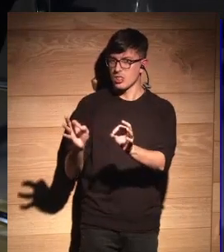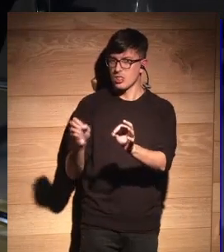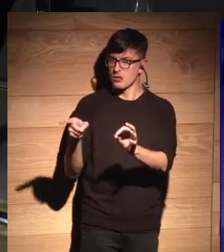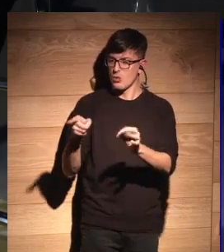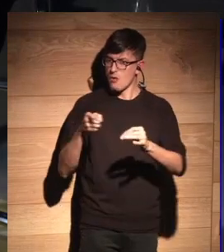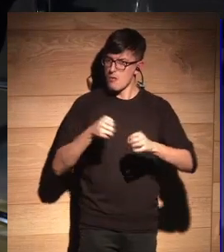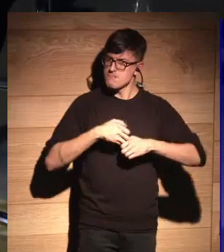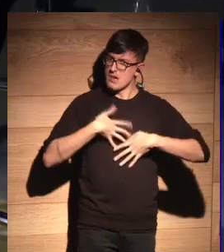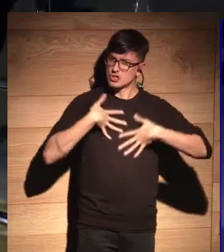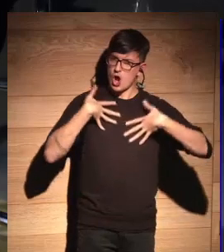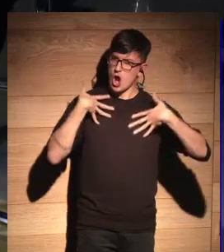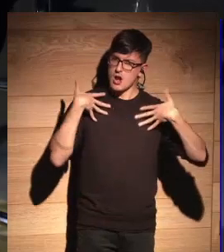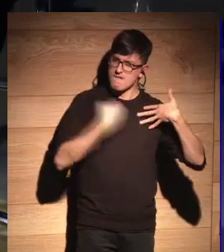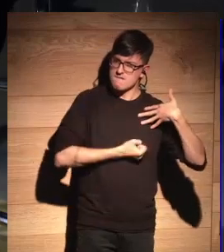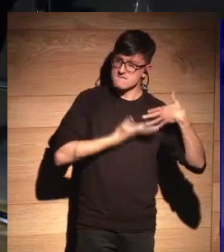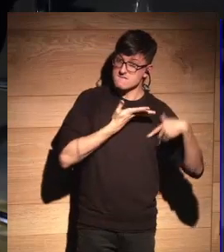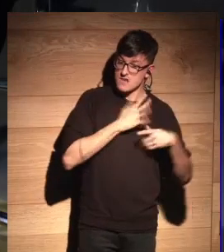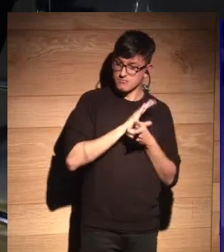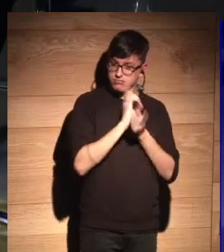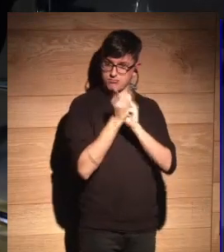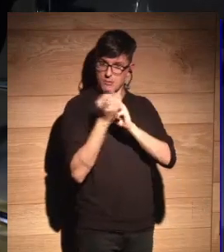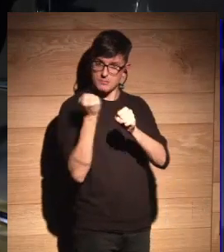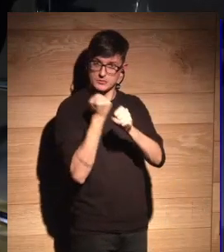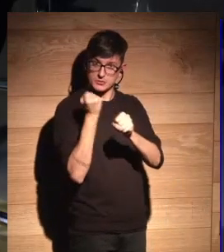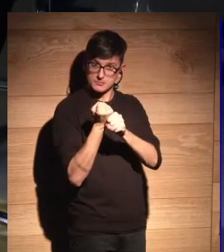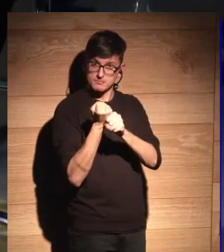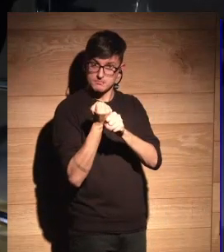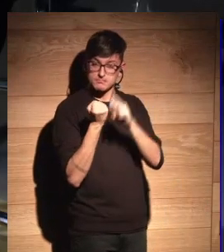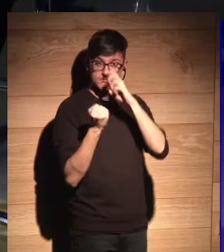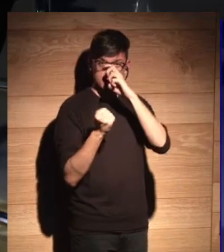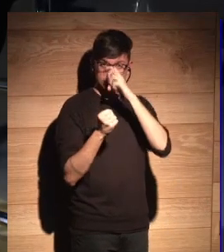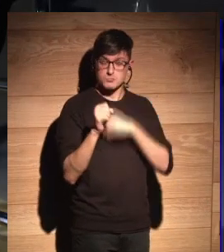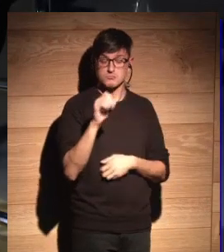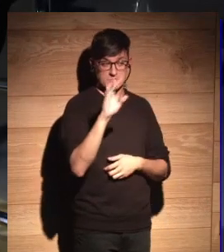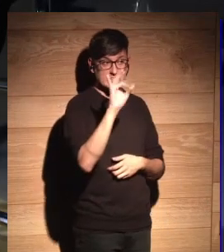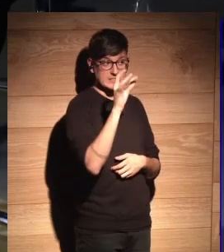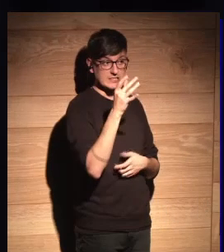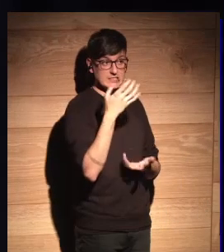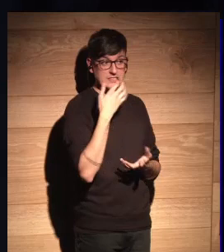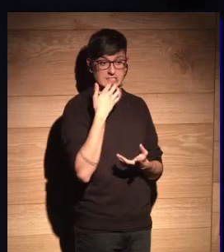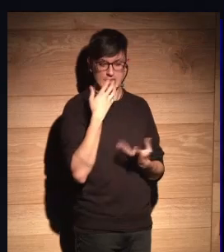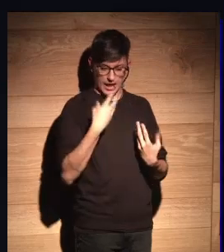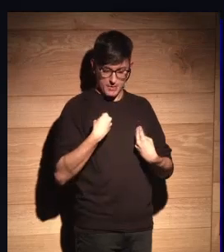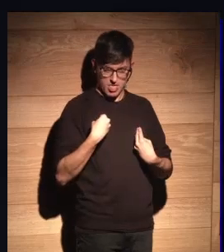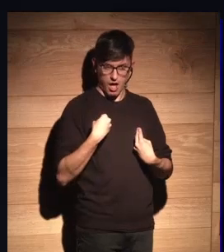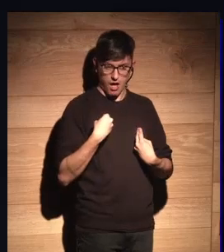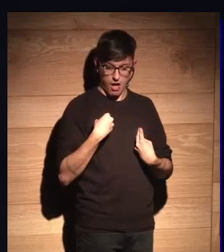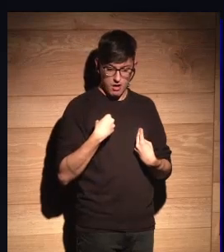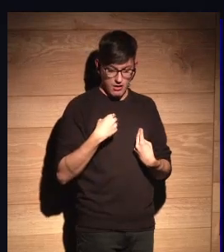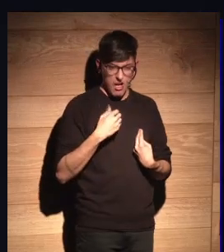I think that... Great. You know, if you can find something in life which you love, then